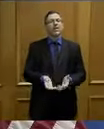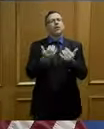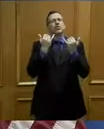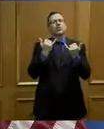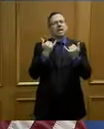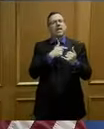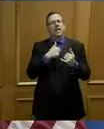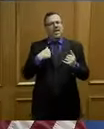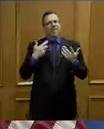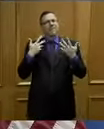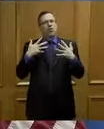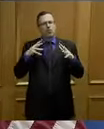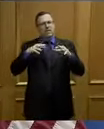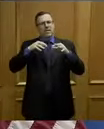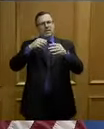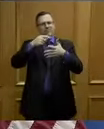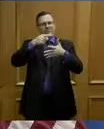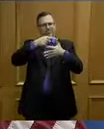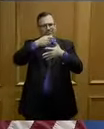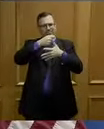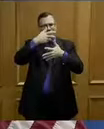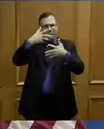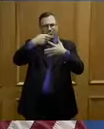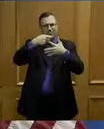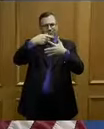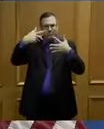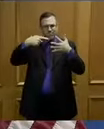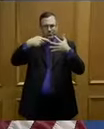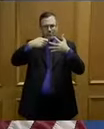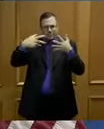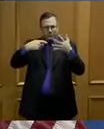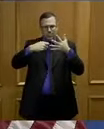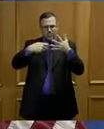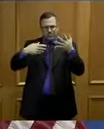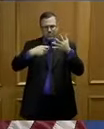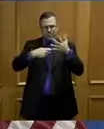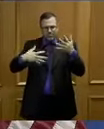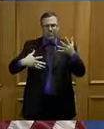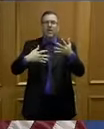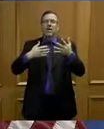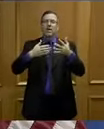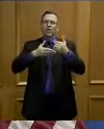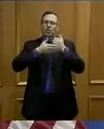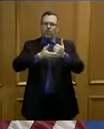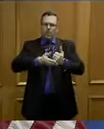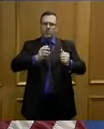of steps that we believe will be important to Tennesseans. Deadlines,